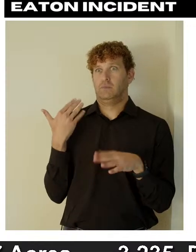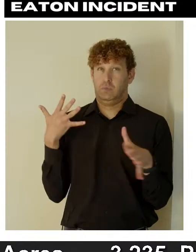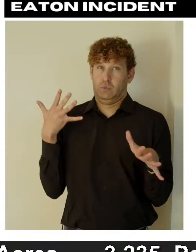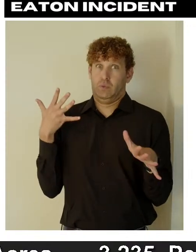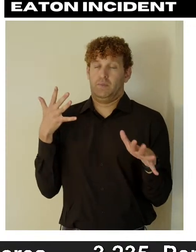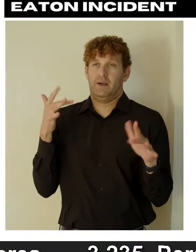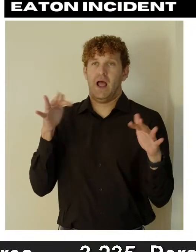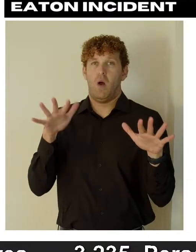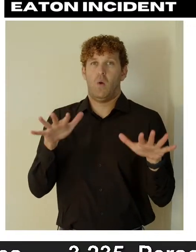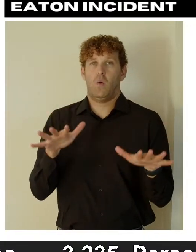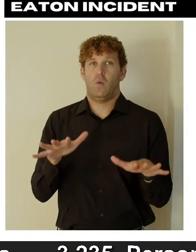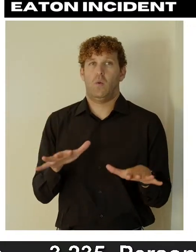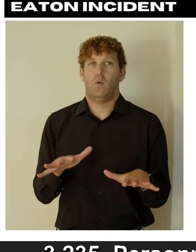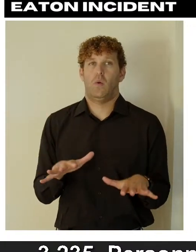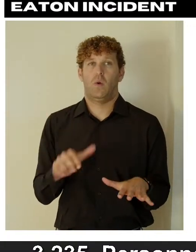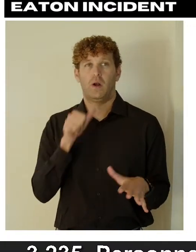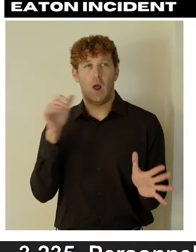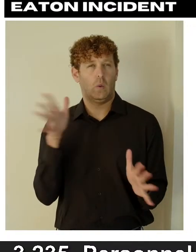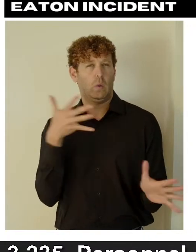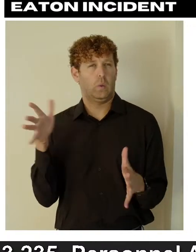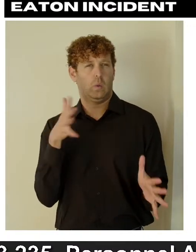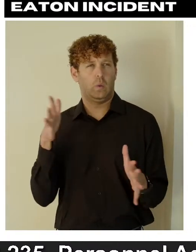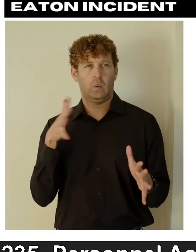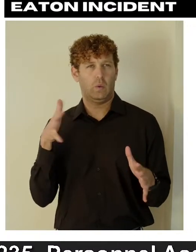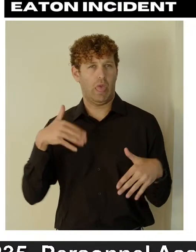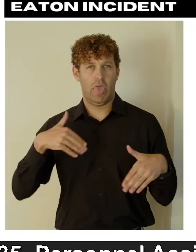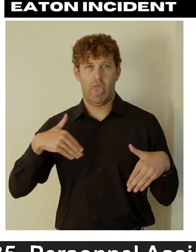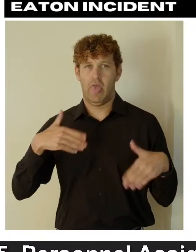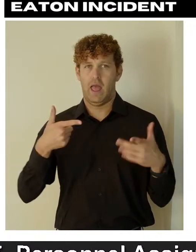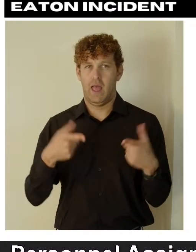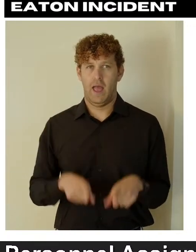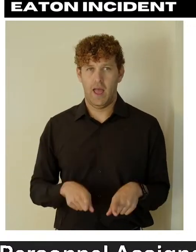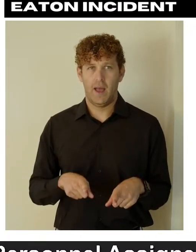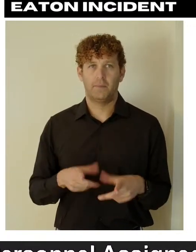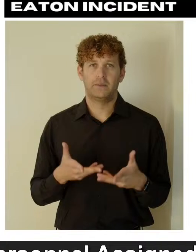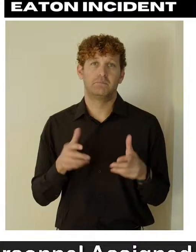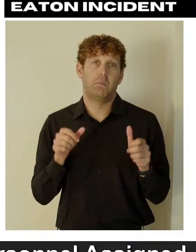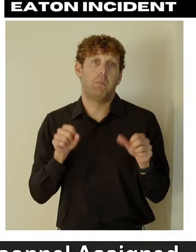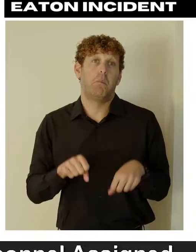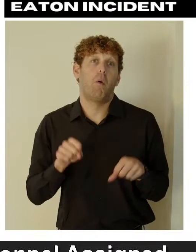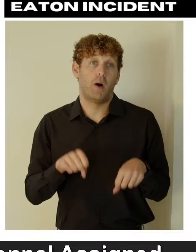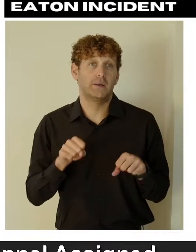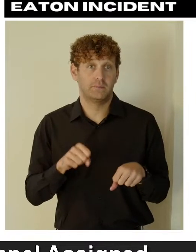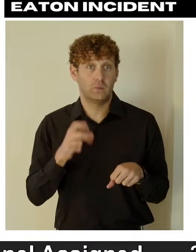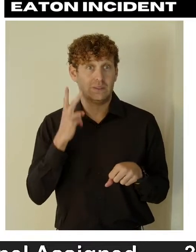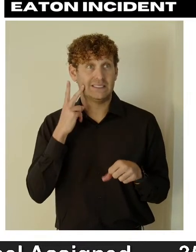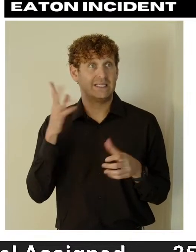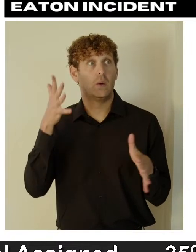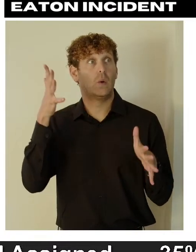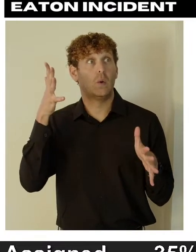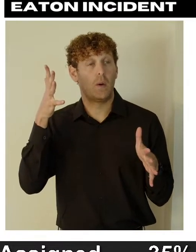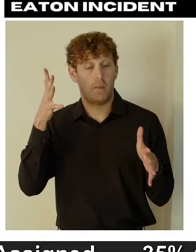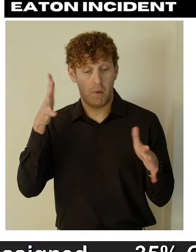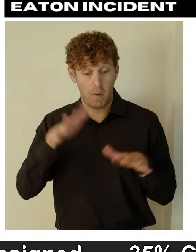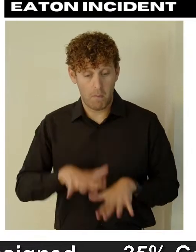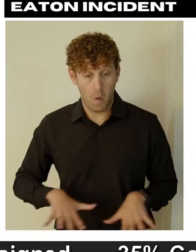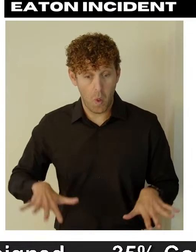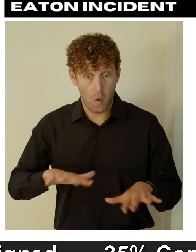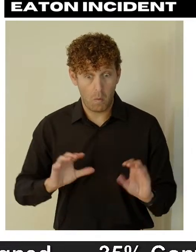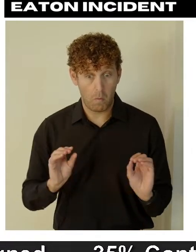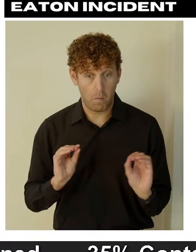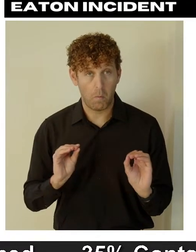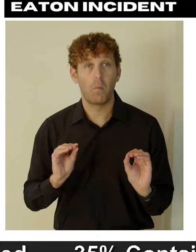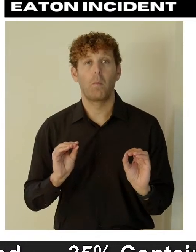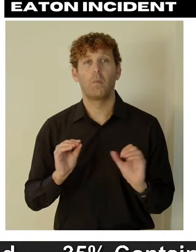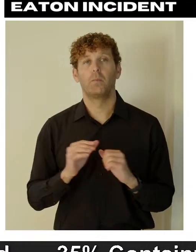end up materializing at lower elevations, because the potential was up there, and we definitely saw it in different spots. That said, that red flag warning is